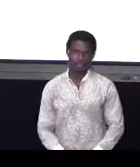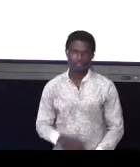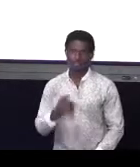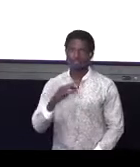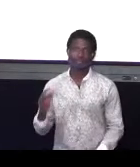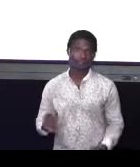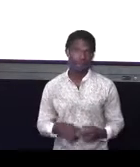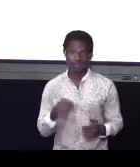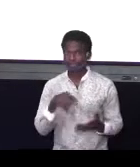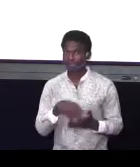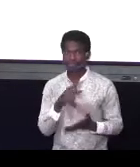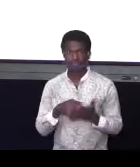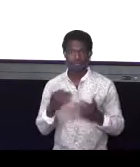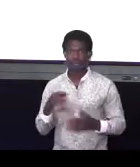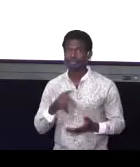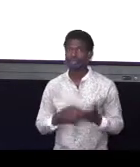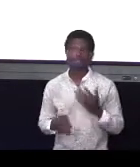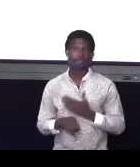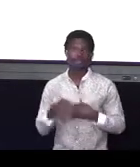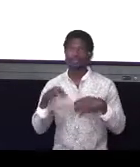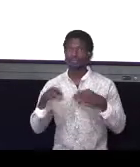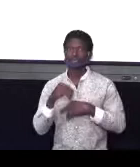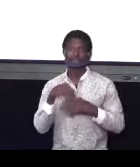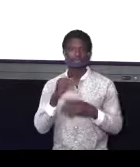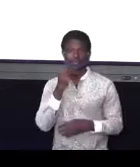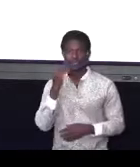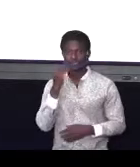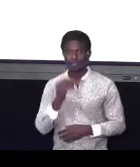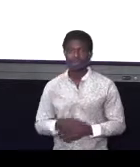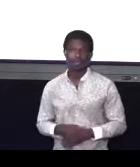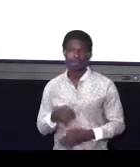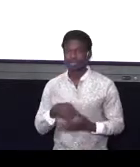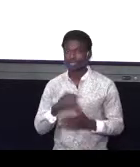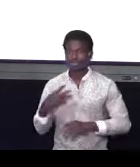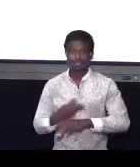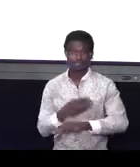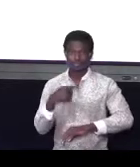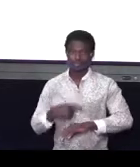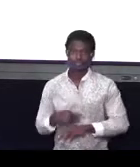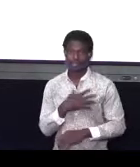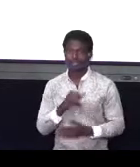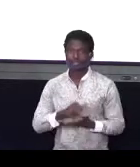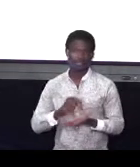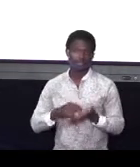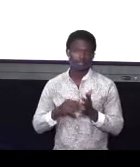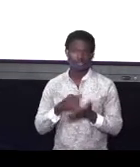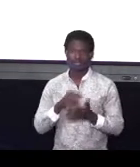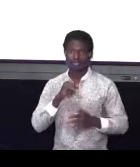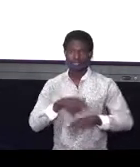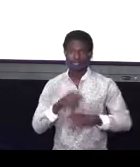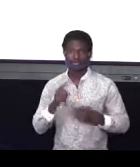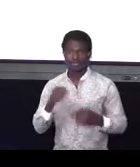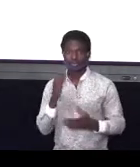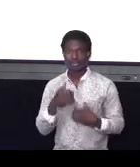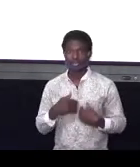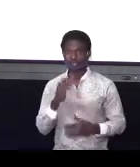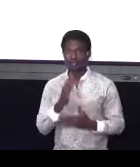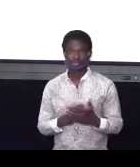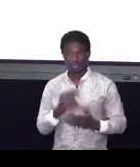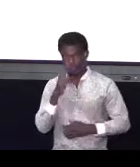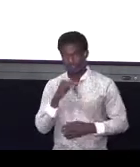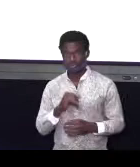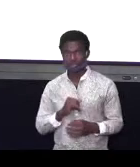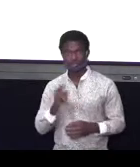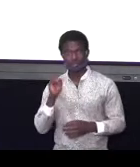Hello children, you're welcome to this segment of the program, The Classroom in Your Home. It is mathematics time, and that means it is time to have some